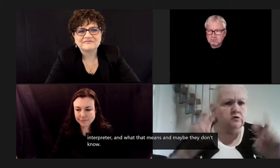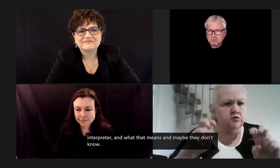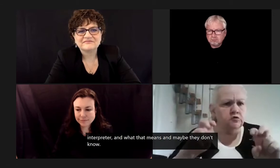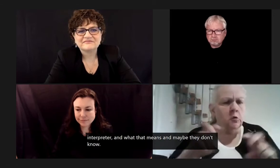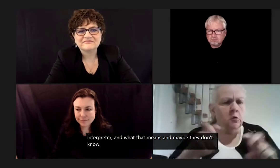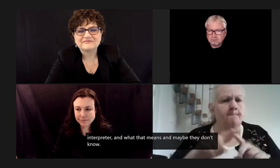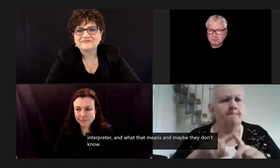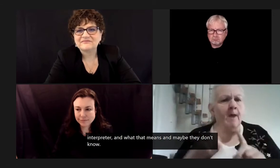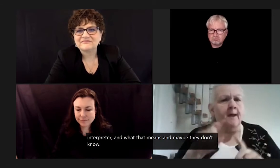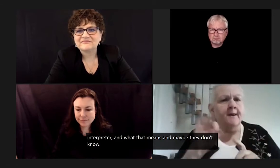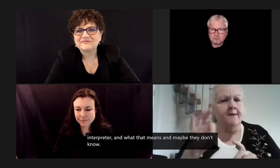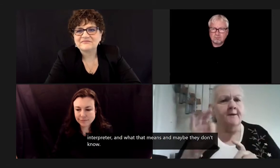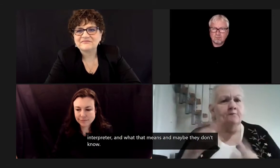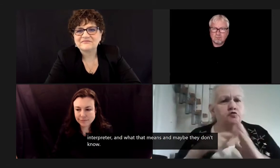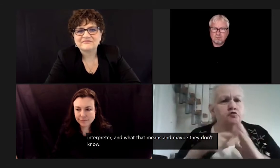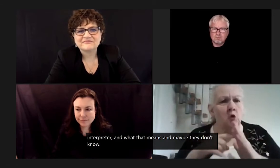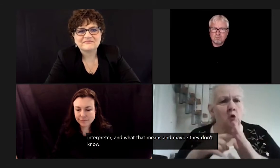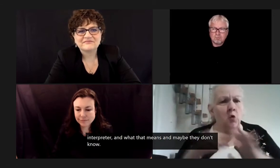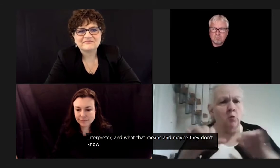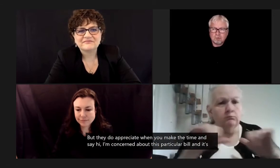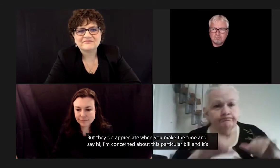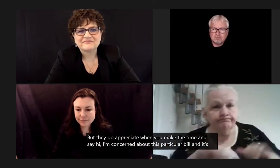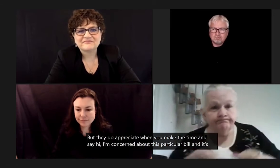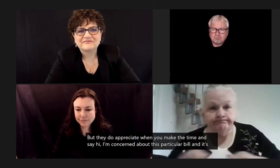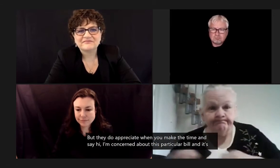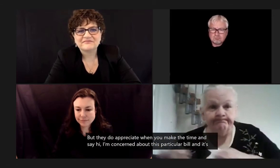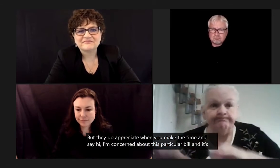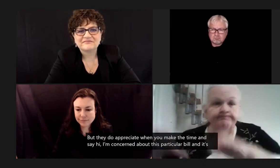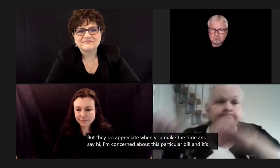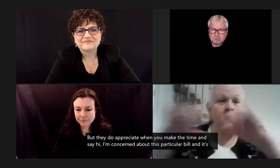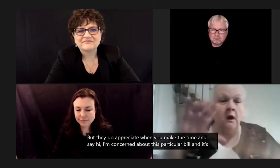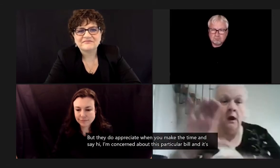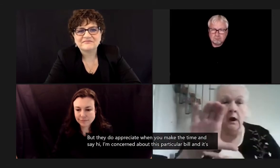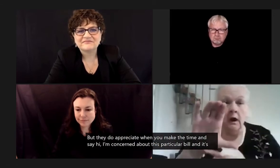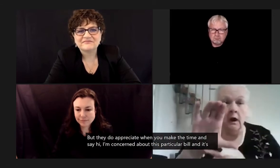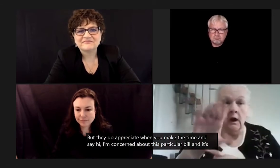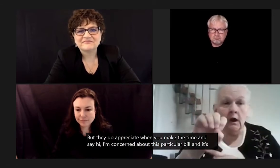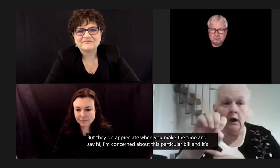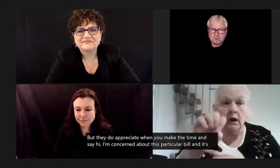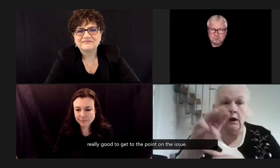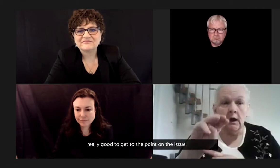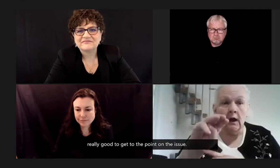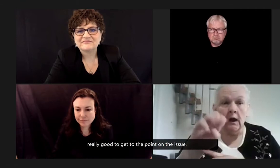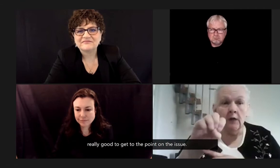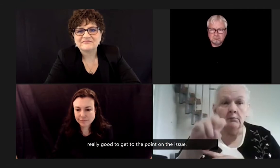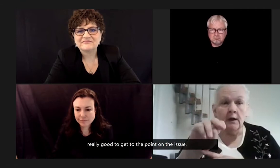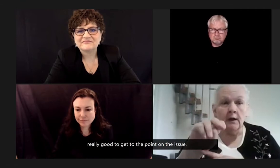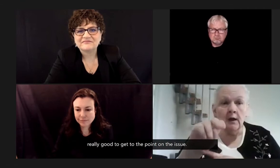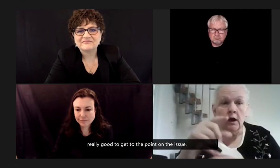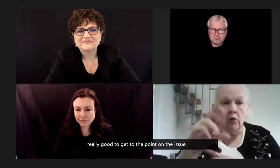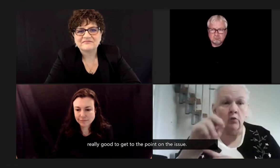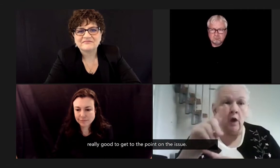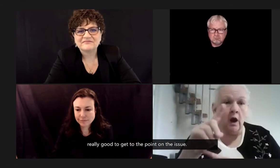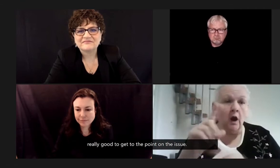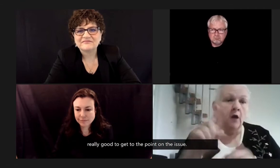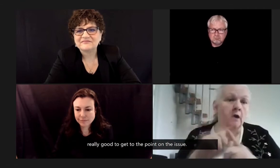it's really good to get to the point on the issue. But if you start, like every other person